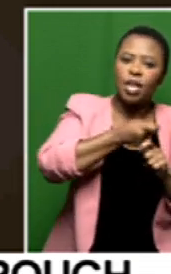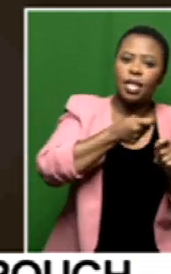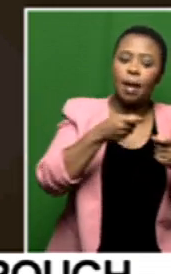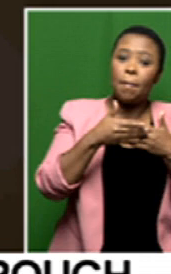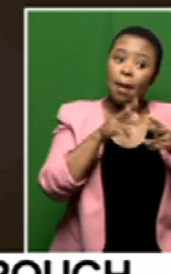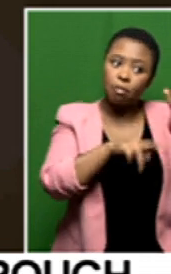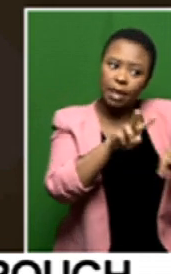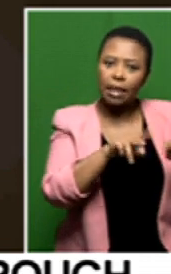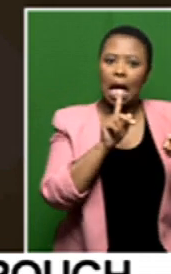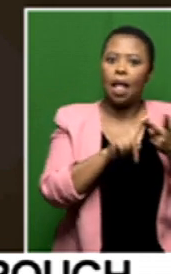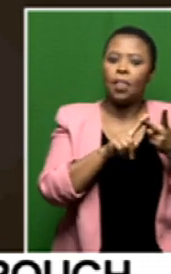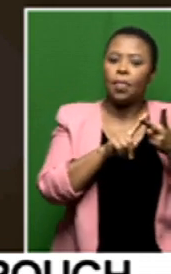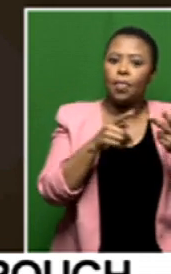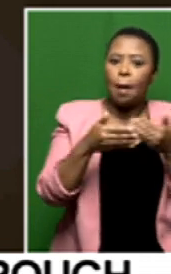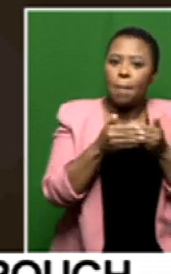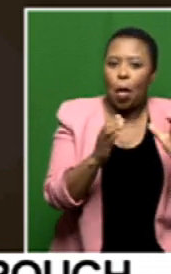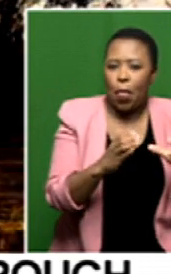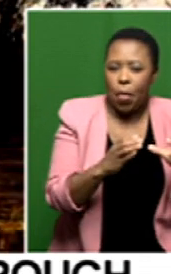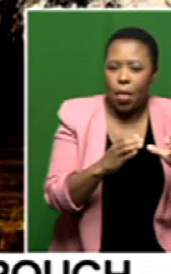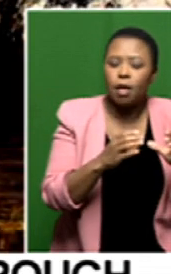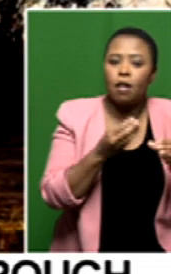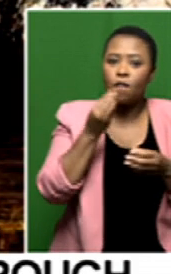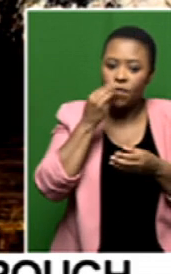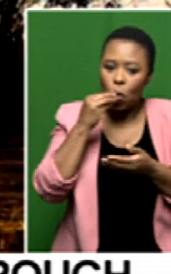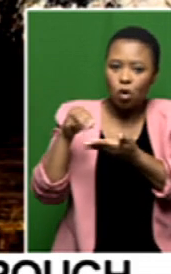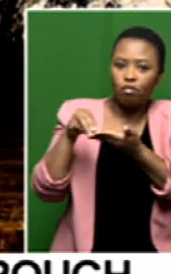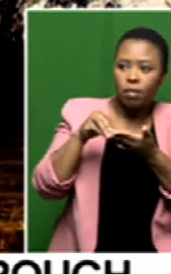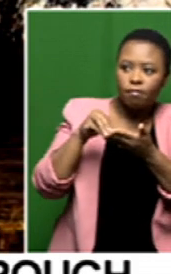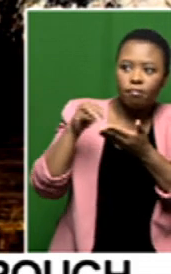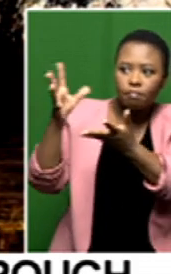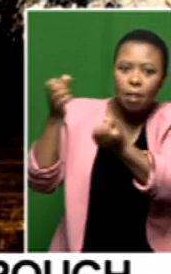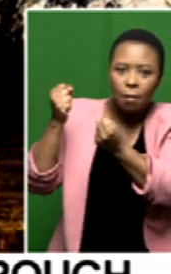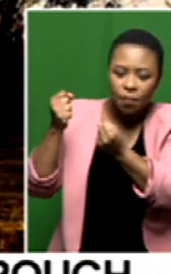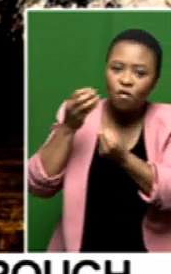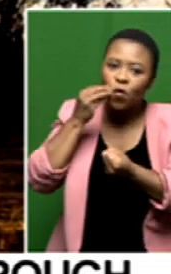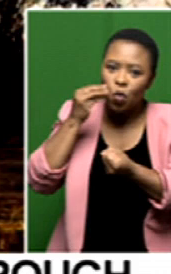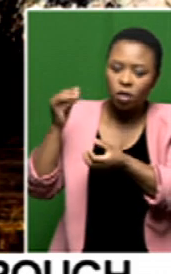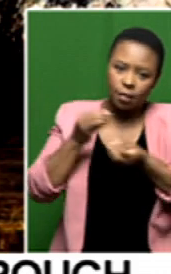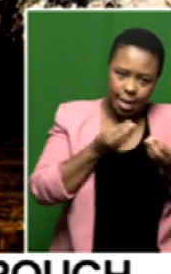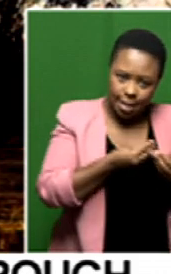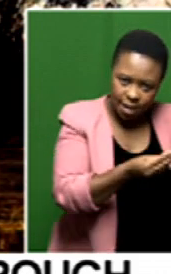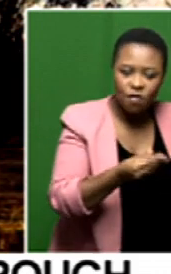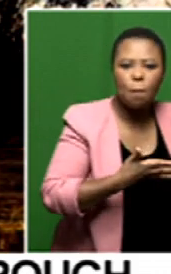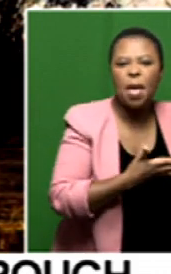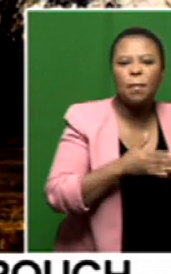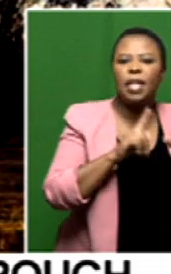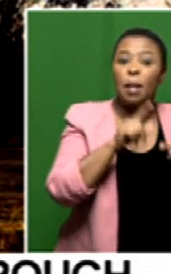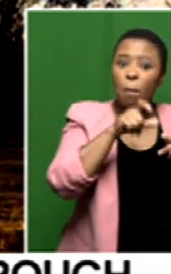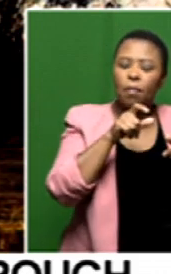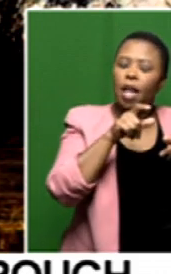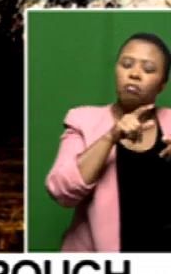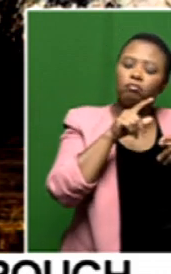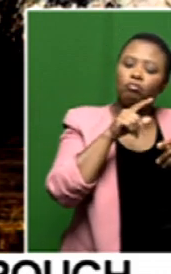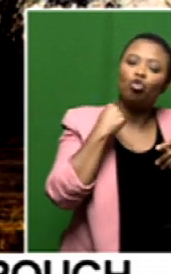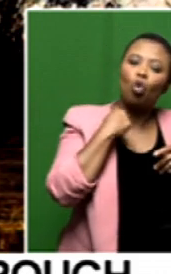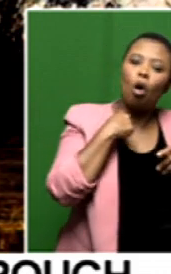to feed the pups. So they regurgitate the food that they've hunted. And that's another wonderful, we don't see any regurgitation, but we